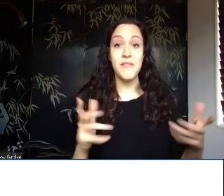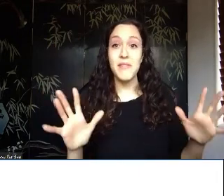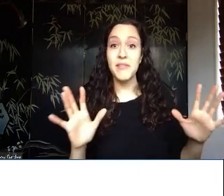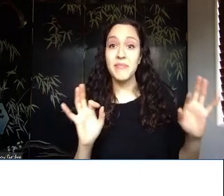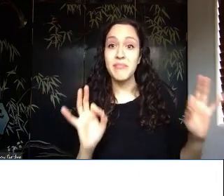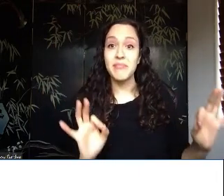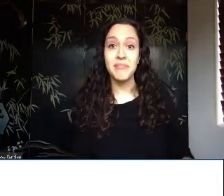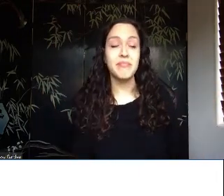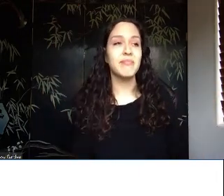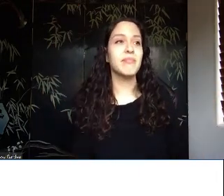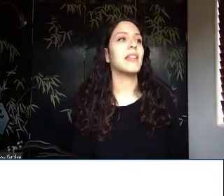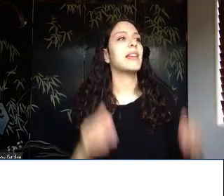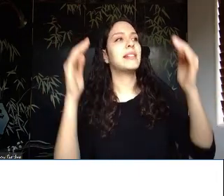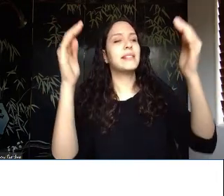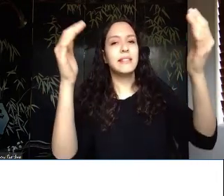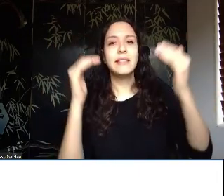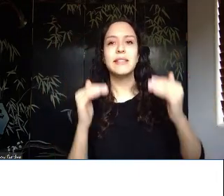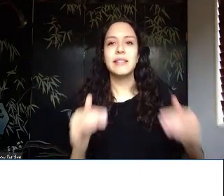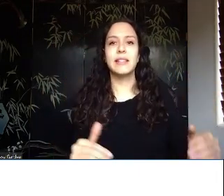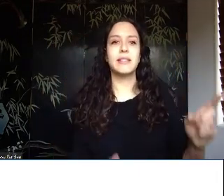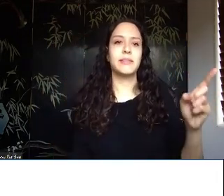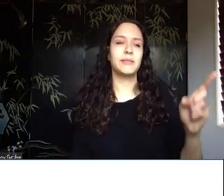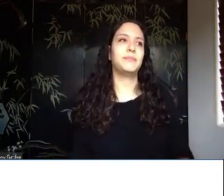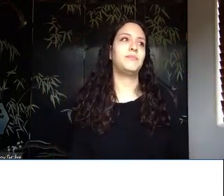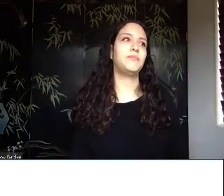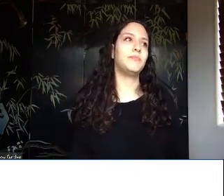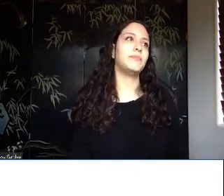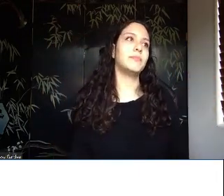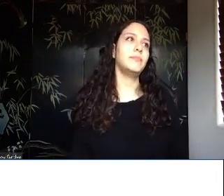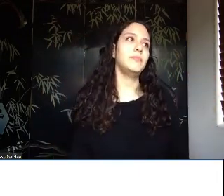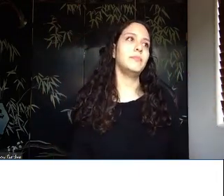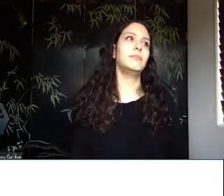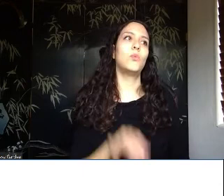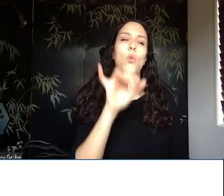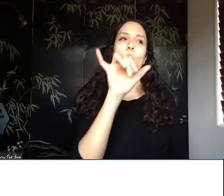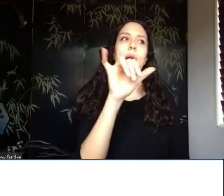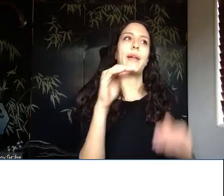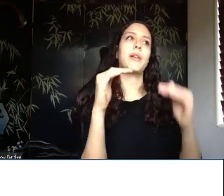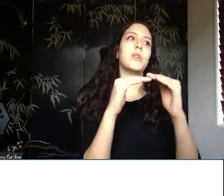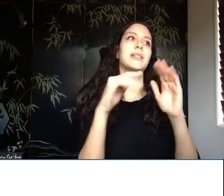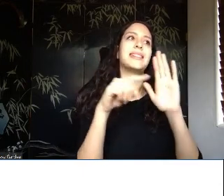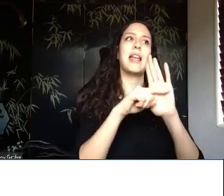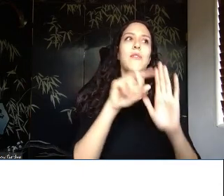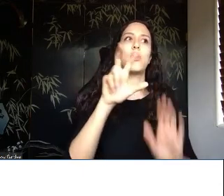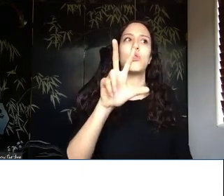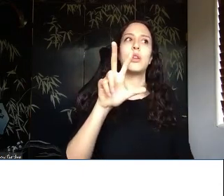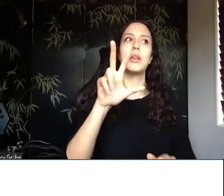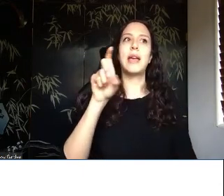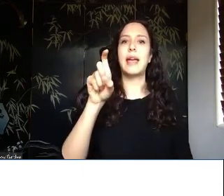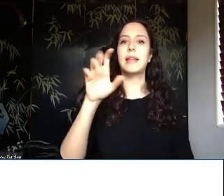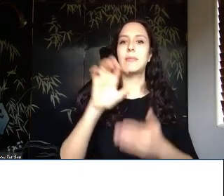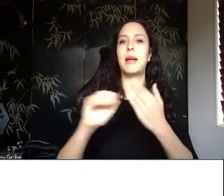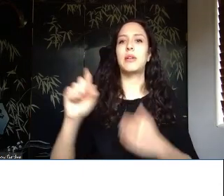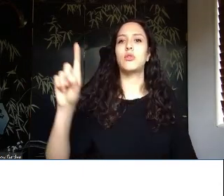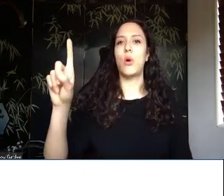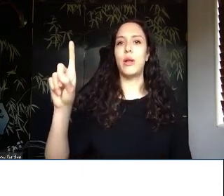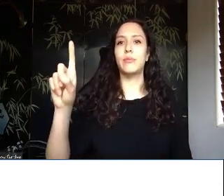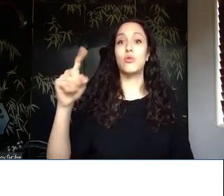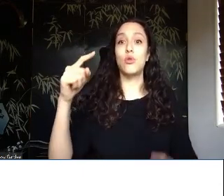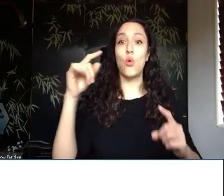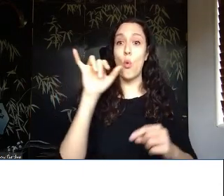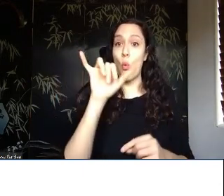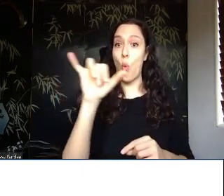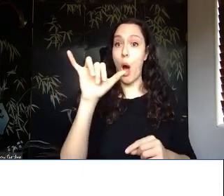Let's look at our next one. So y equals negative 3x minus 1. Y-intercept is at negative 1.